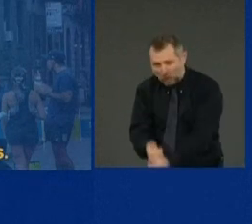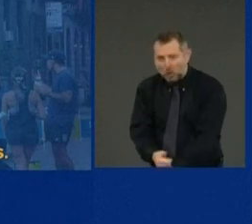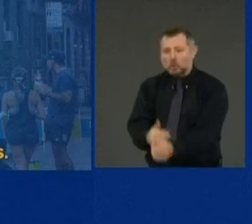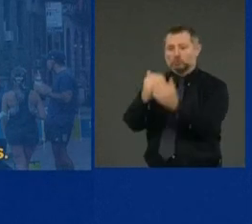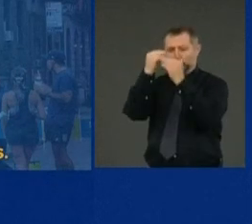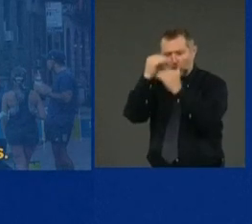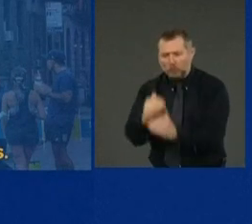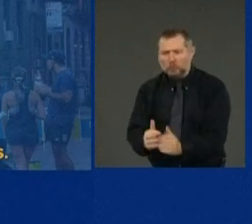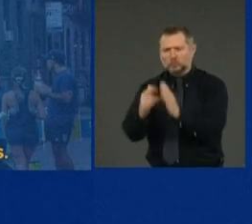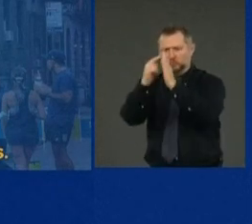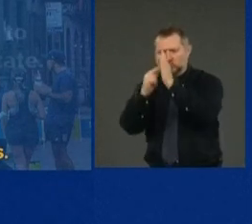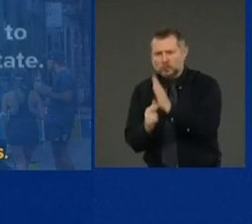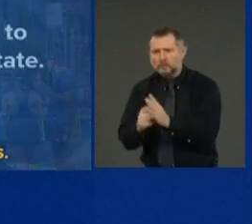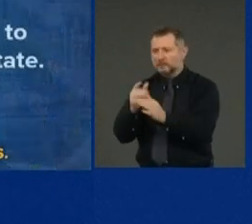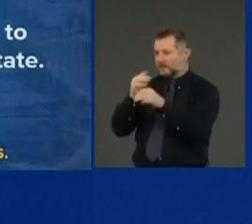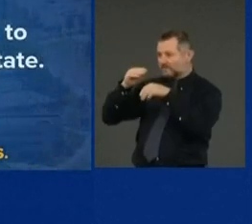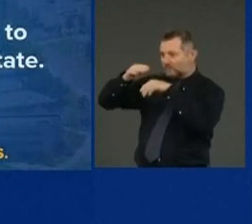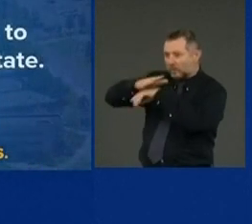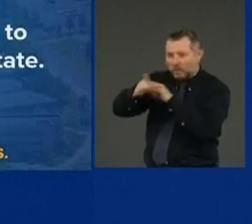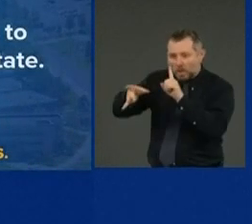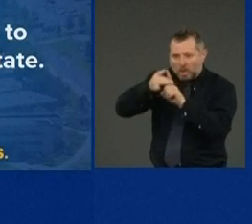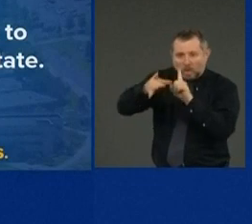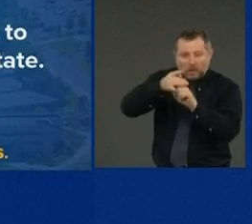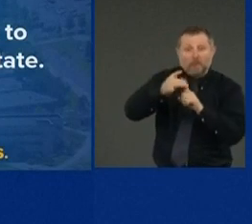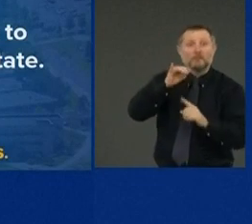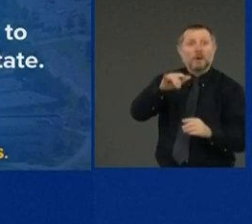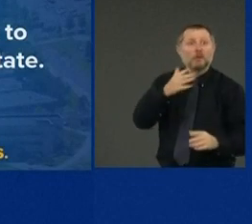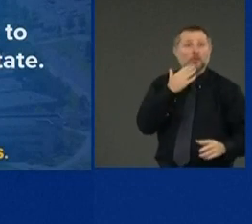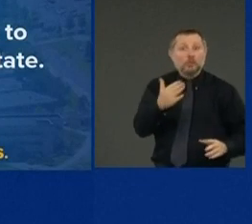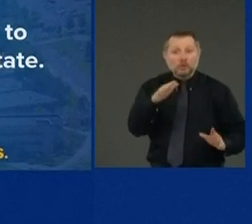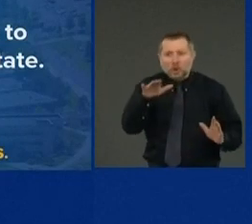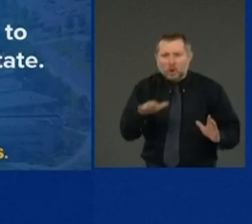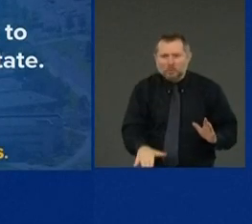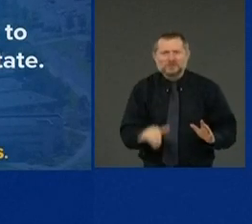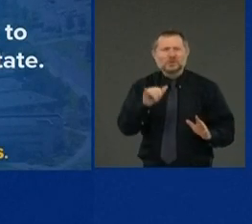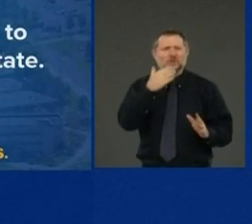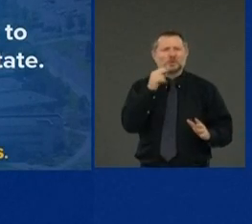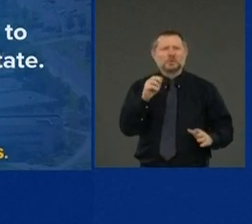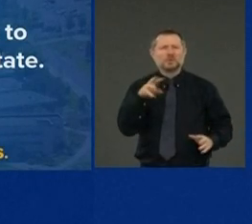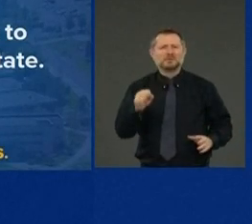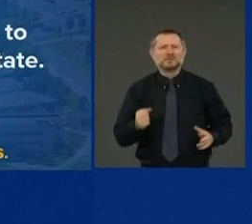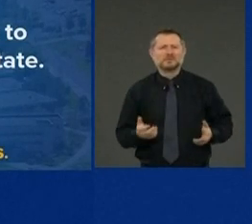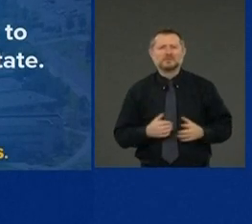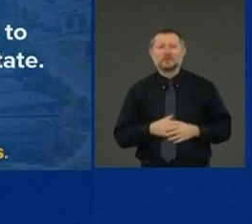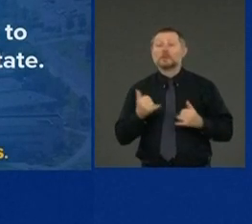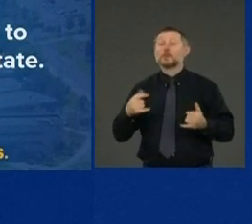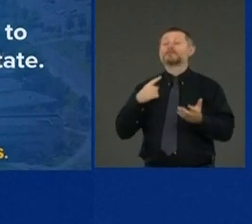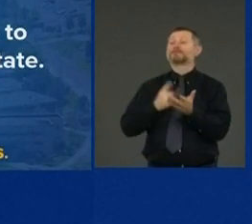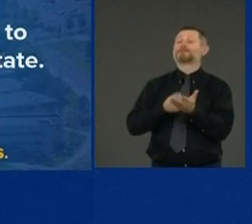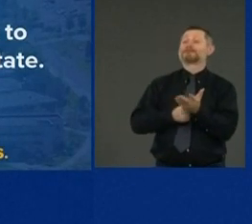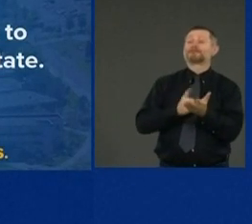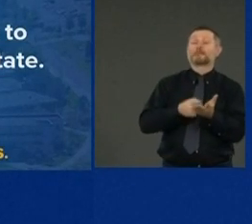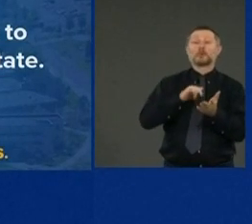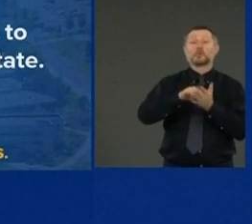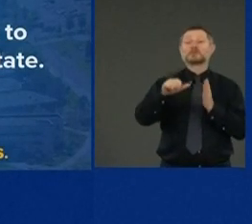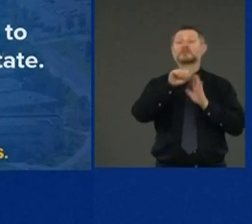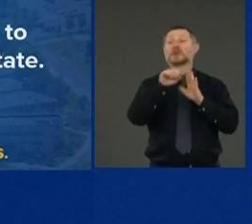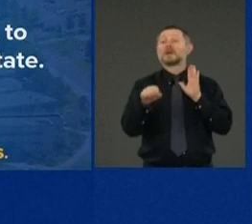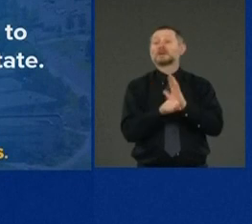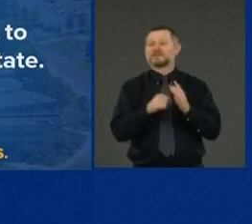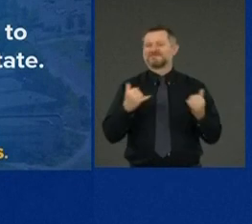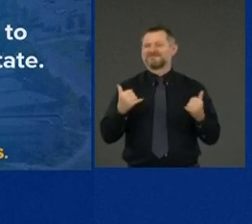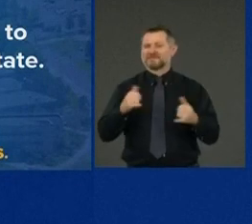news. But local governments have to do their part. New York State is also issuing guidance today